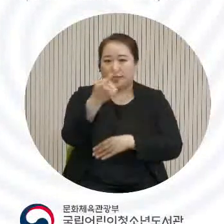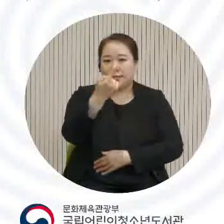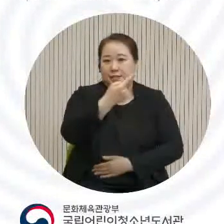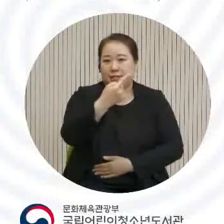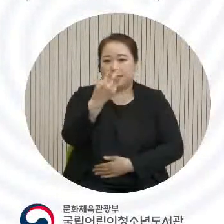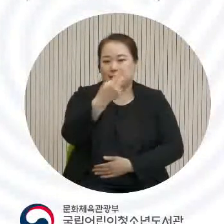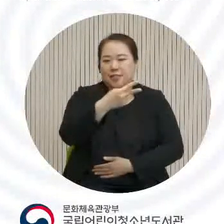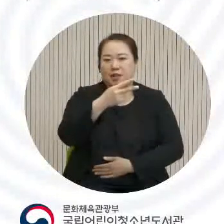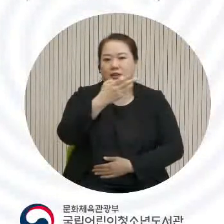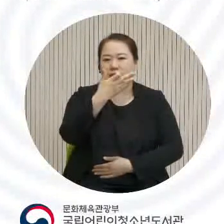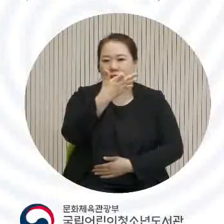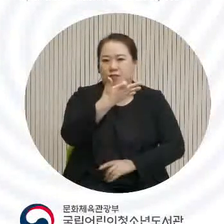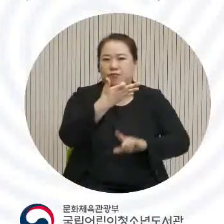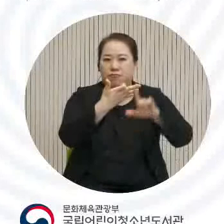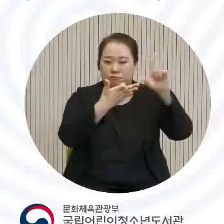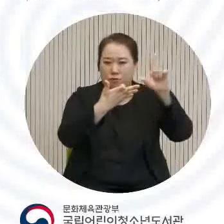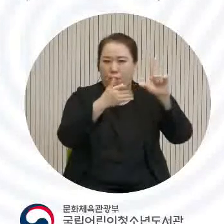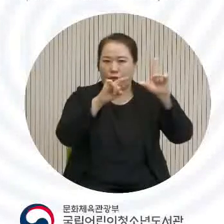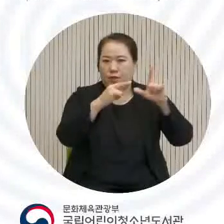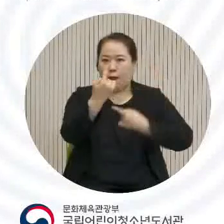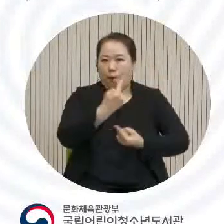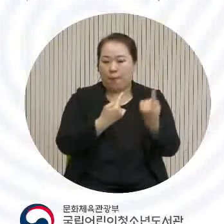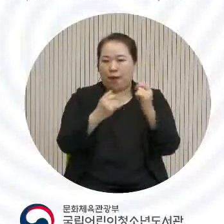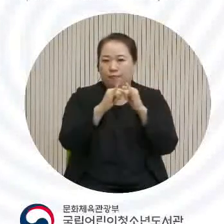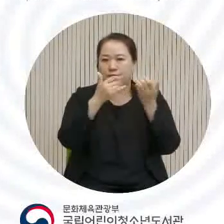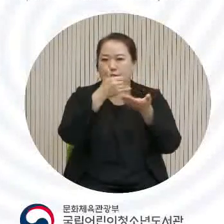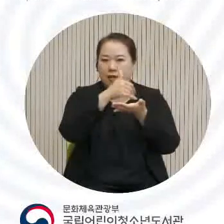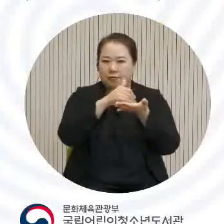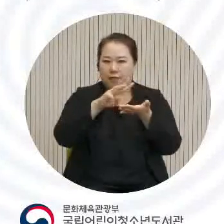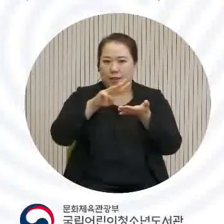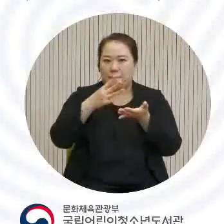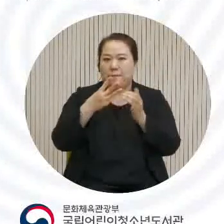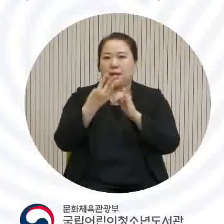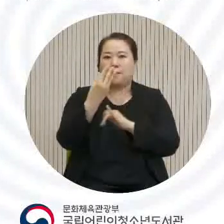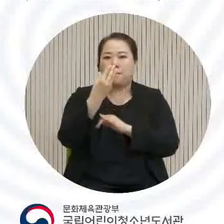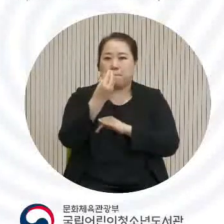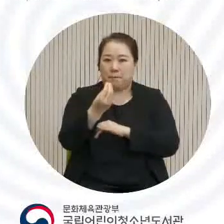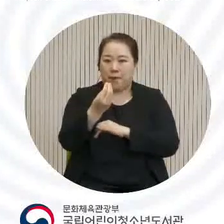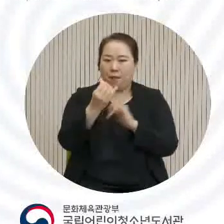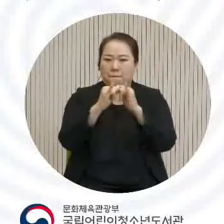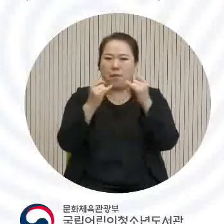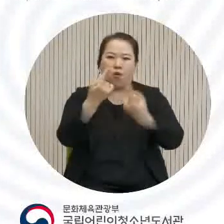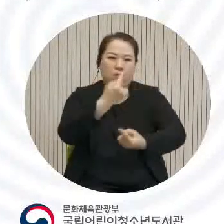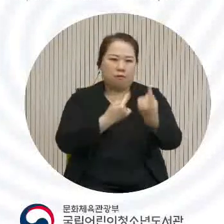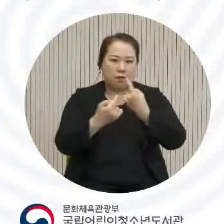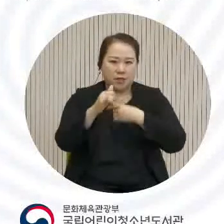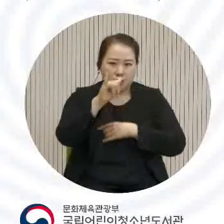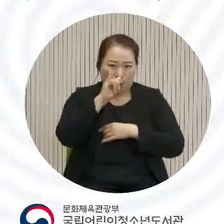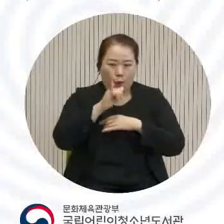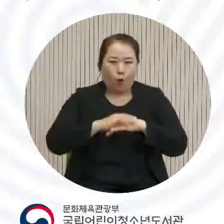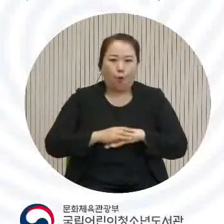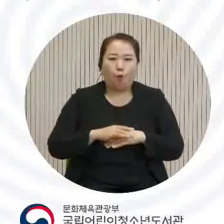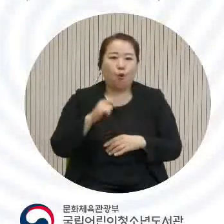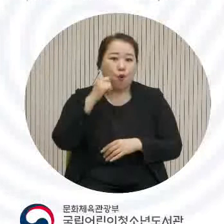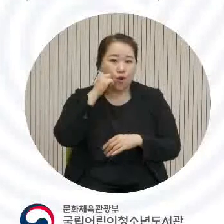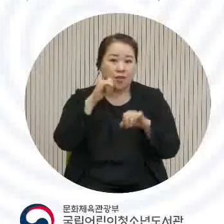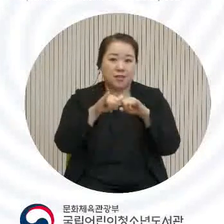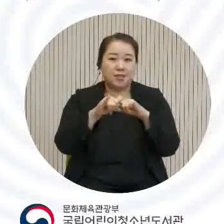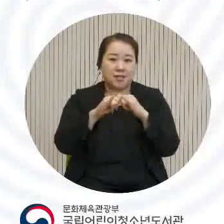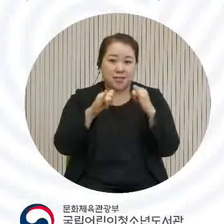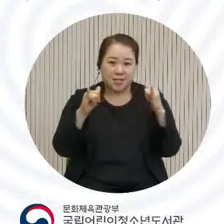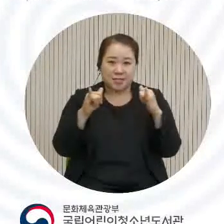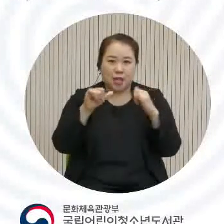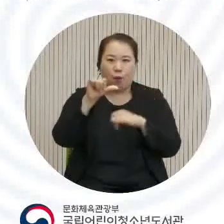3 million visitors, ranking in the top 5 of the most popular libraries in the world. For